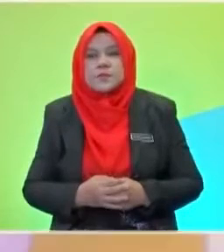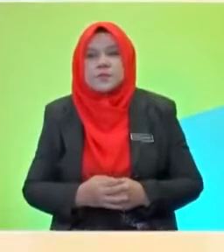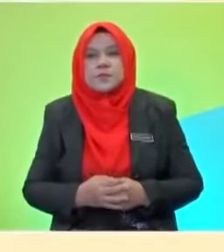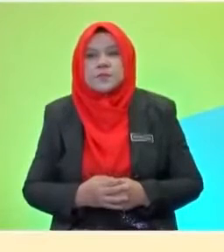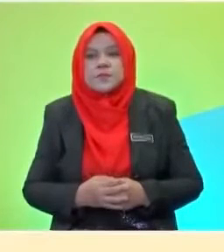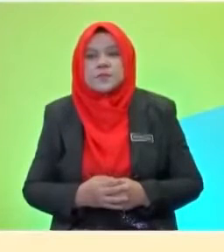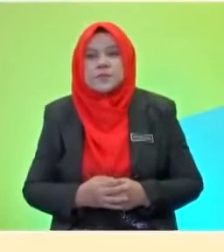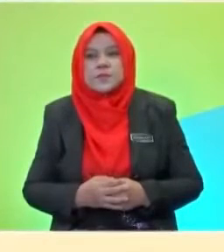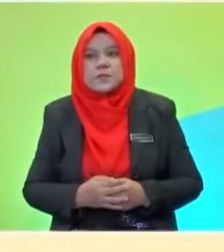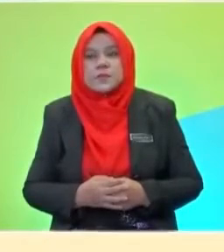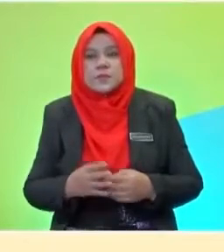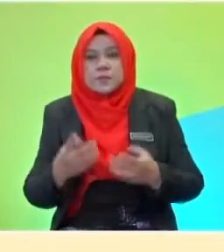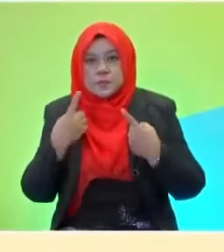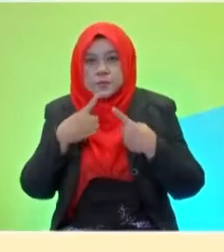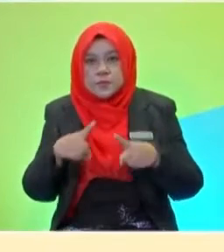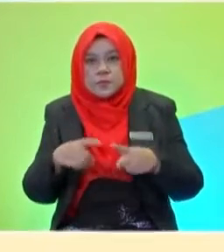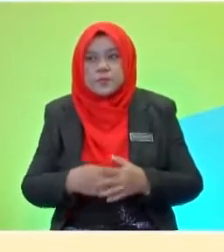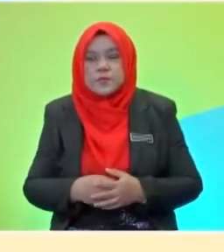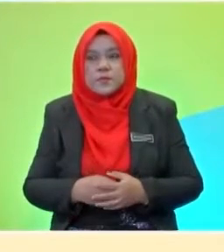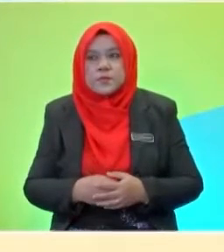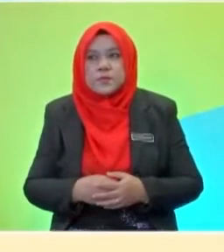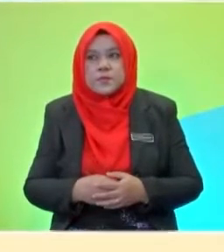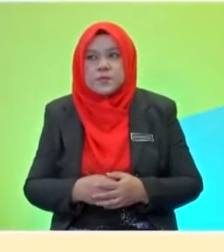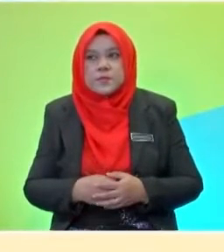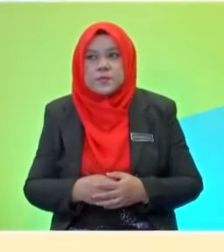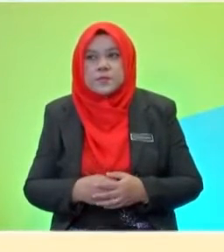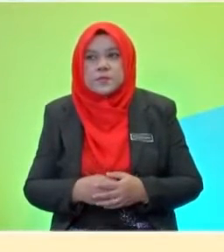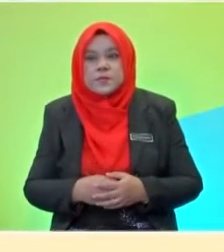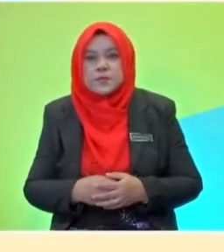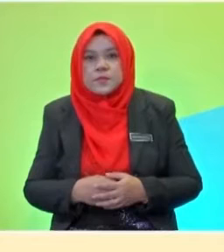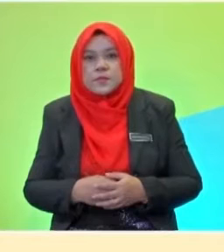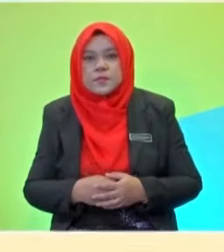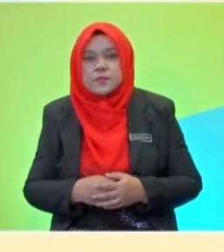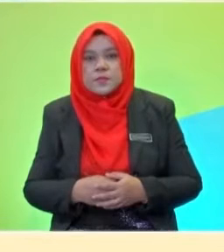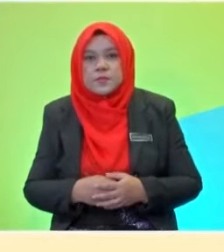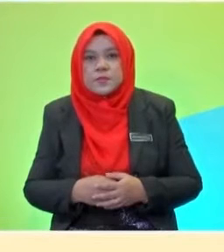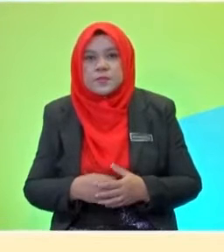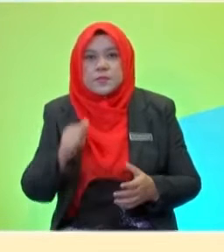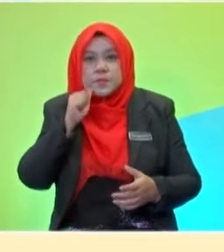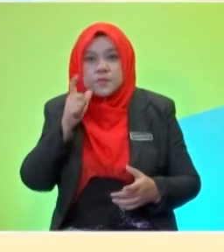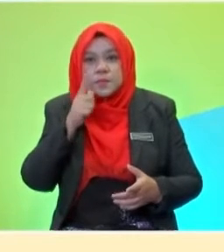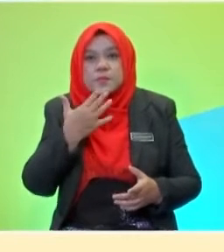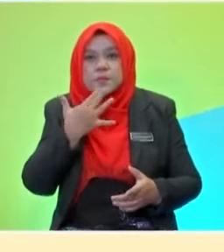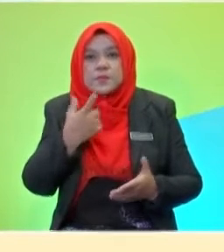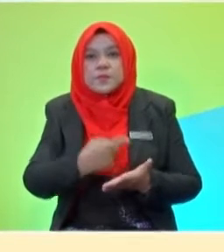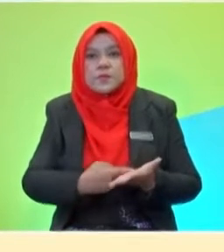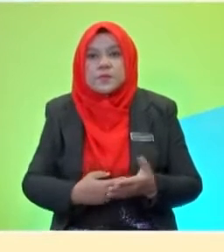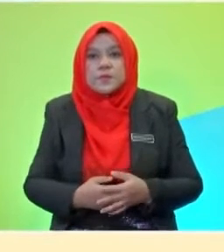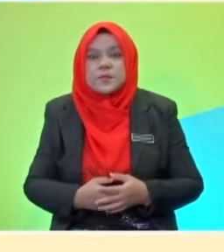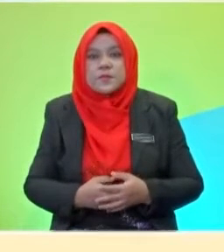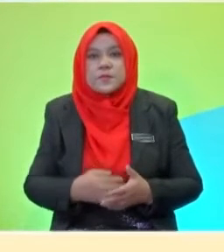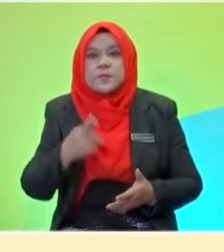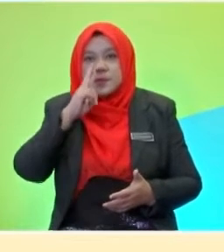it. Alright, so while Manoj is writing, let's Elisha, what color do you want, Elisha?